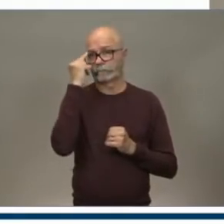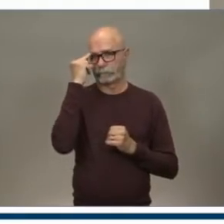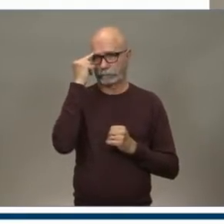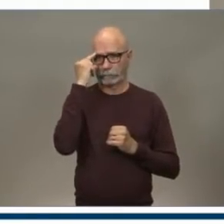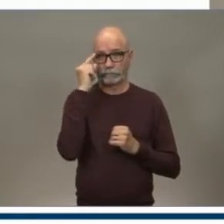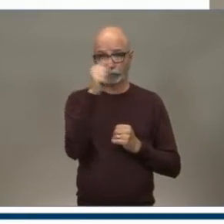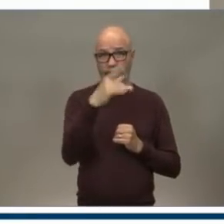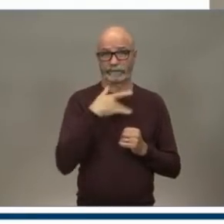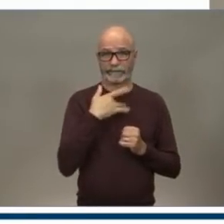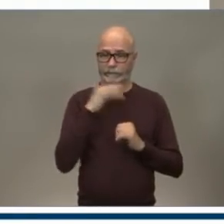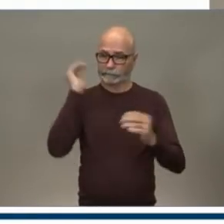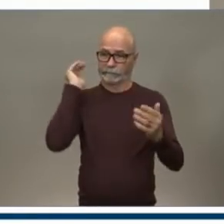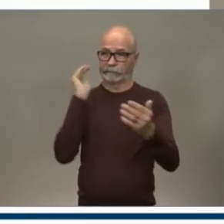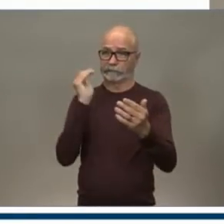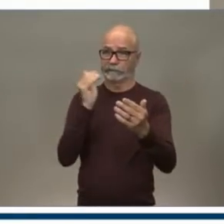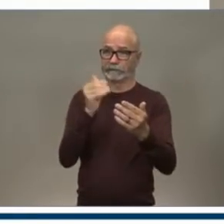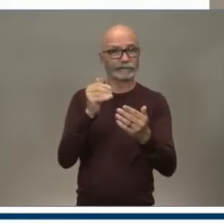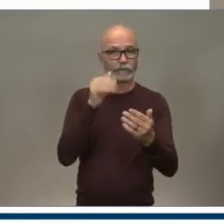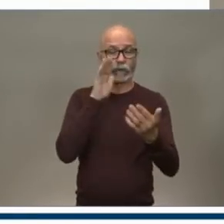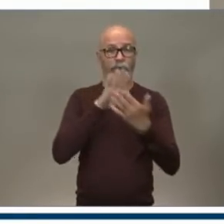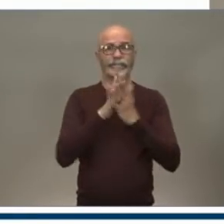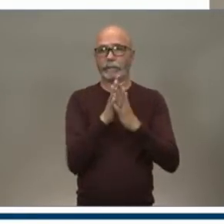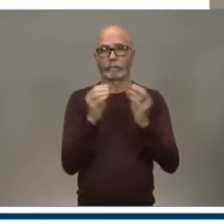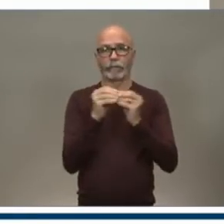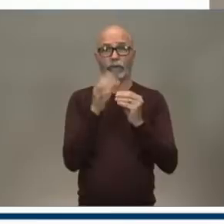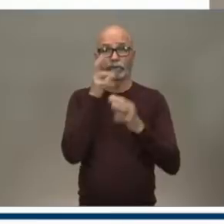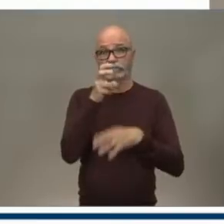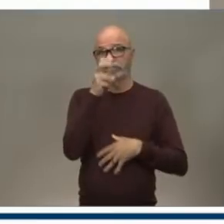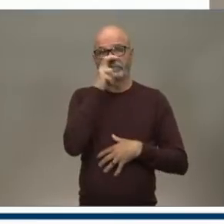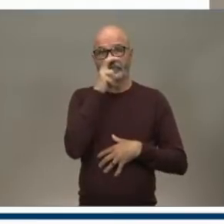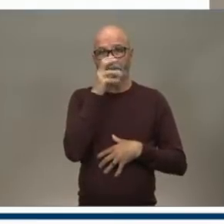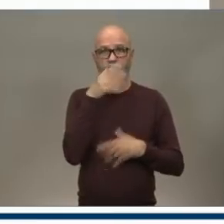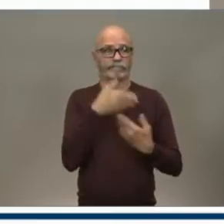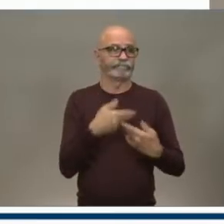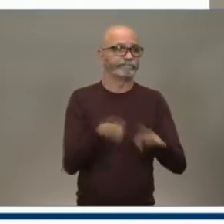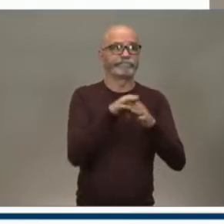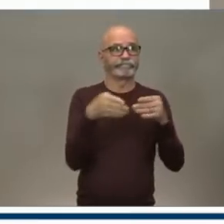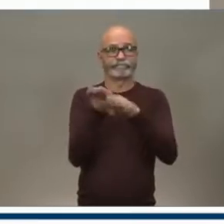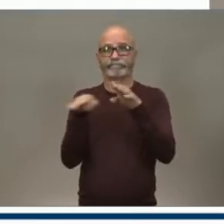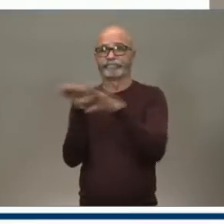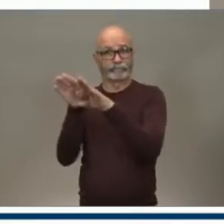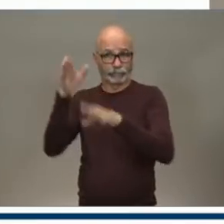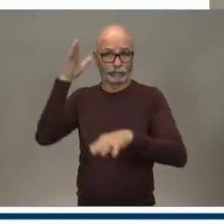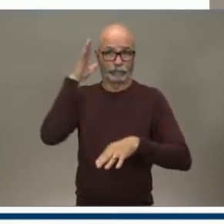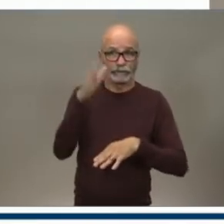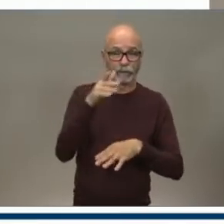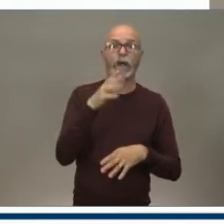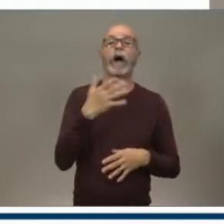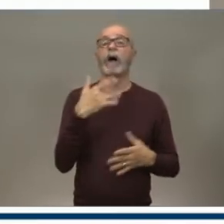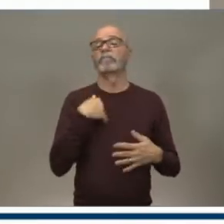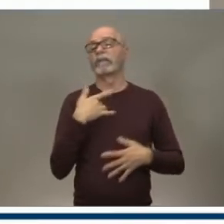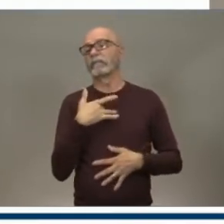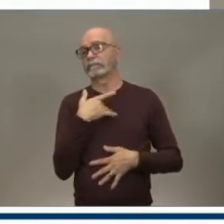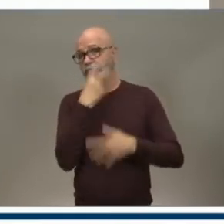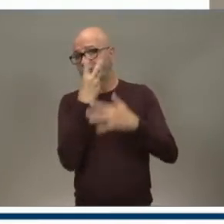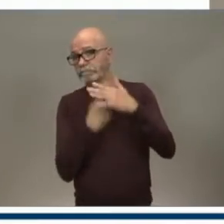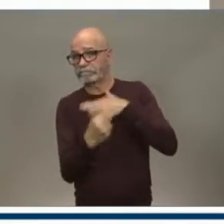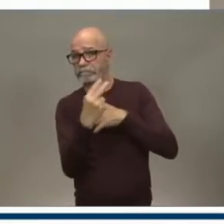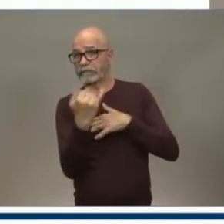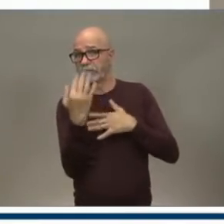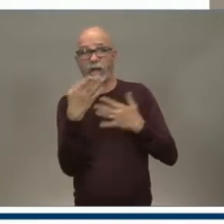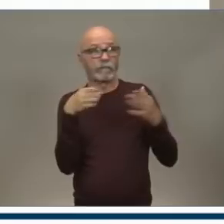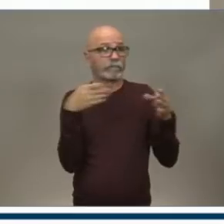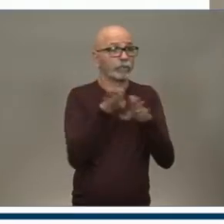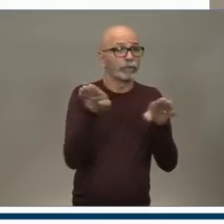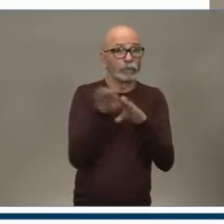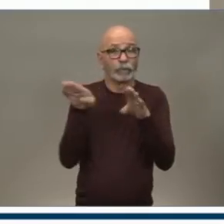and what would be the first things that you would look at restricting again to try